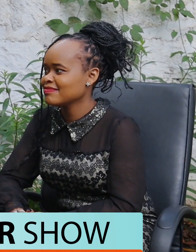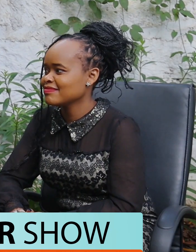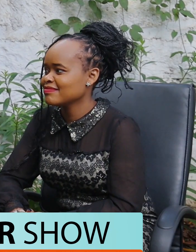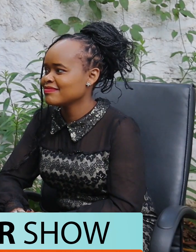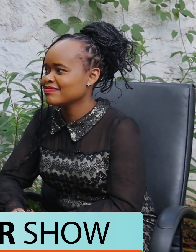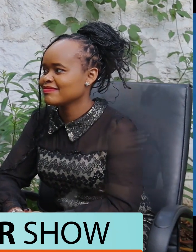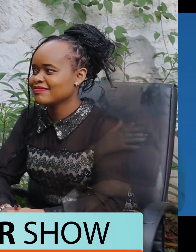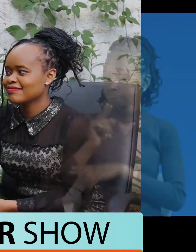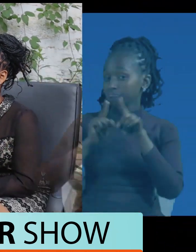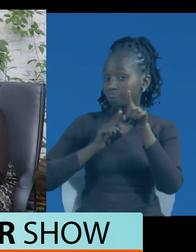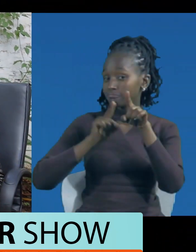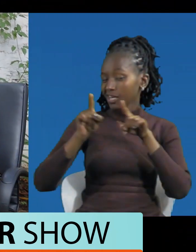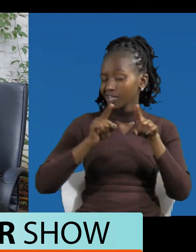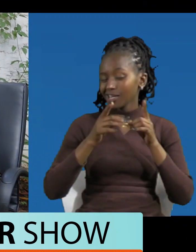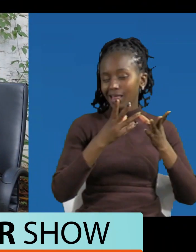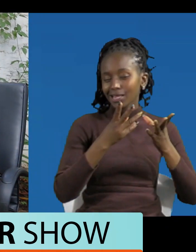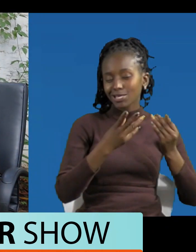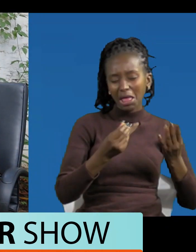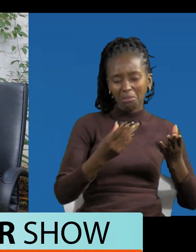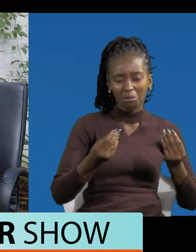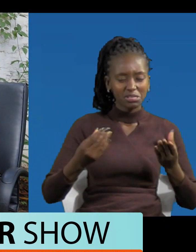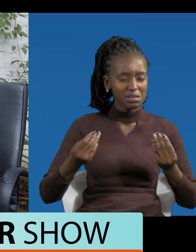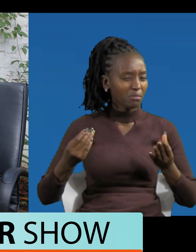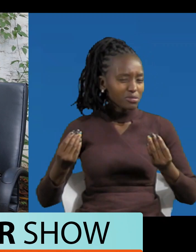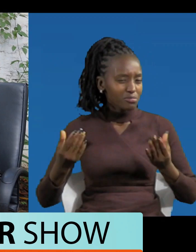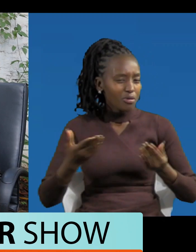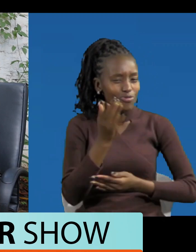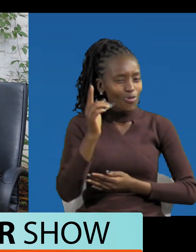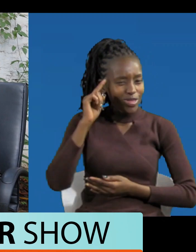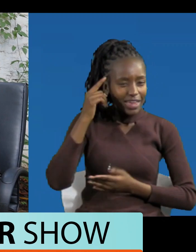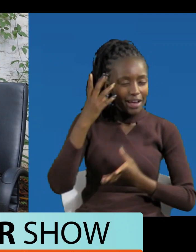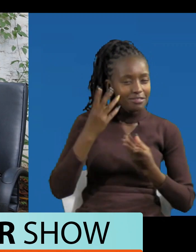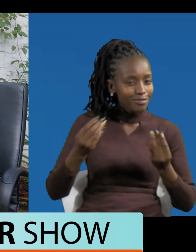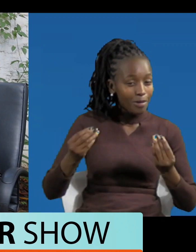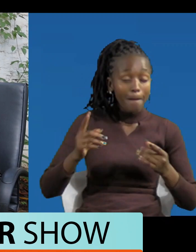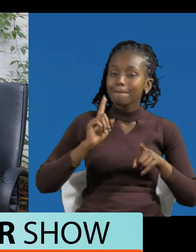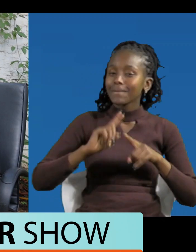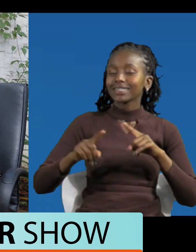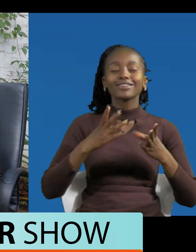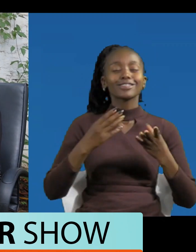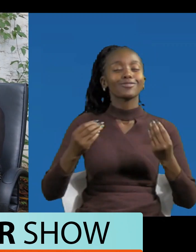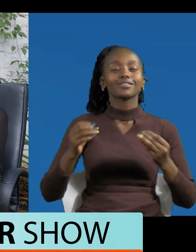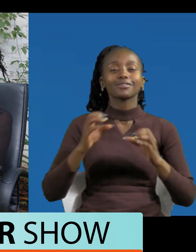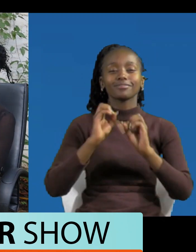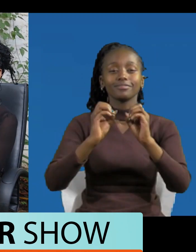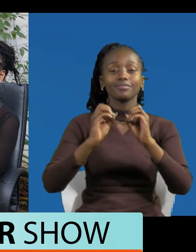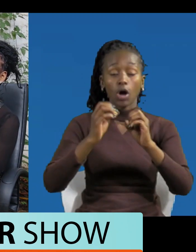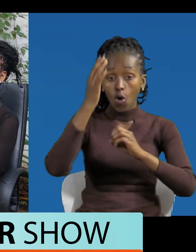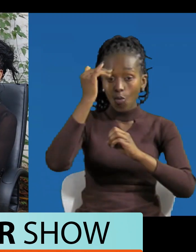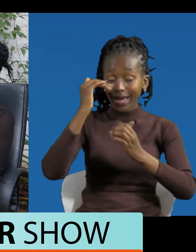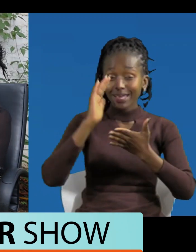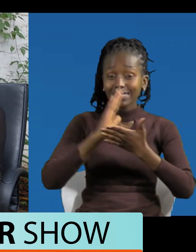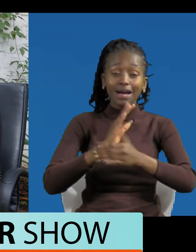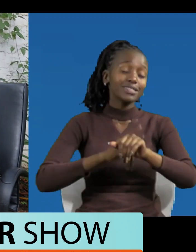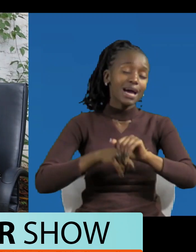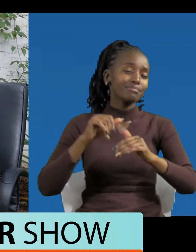been as you guys think. It has everything has hardships, and then